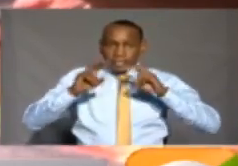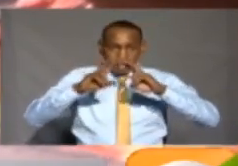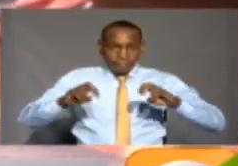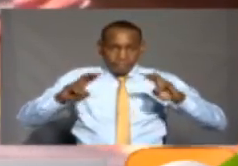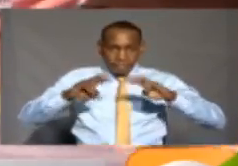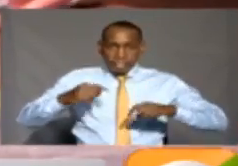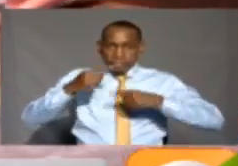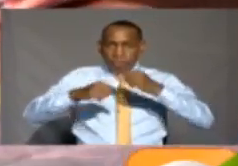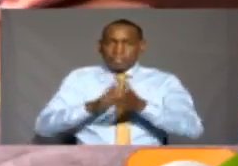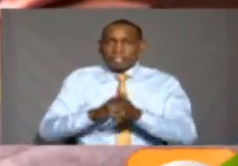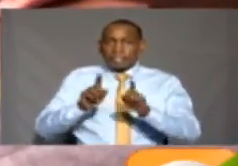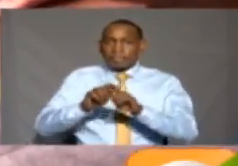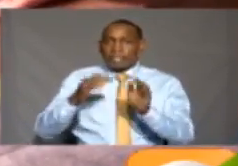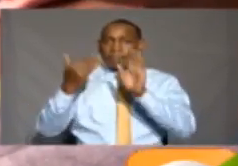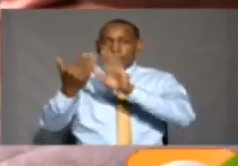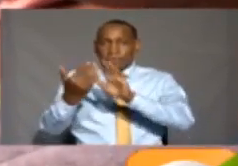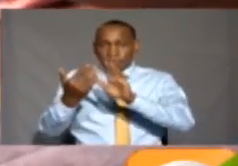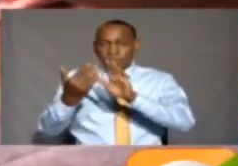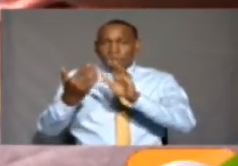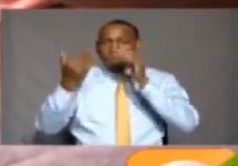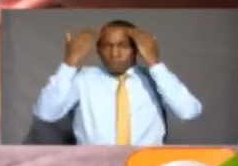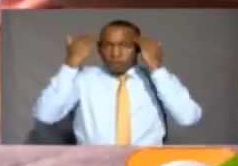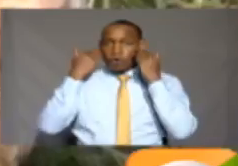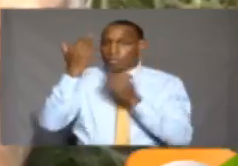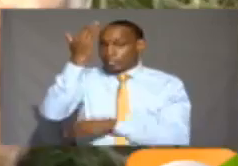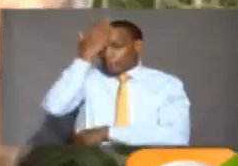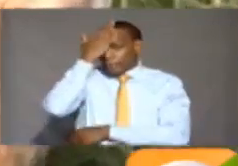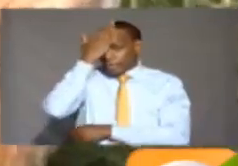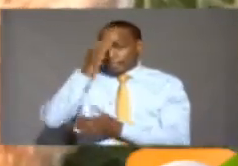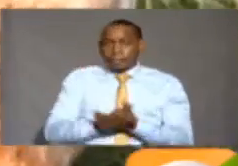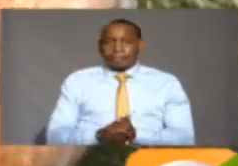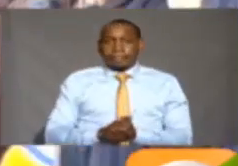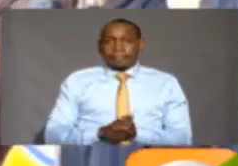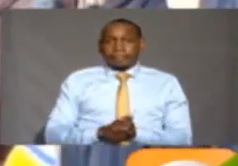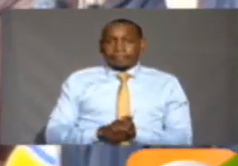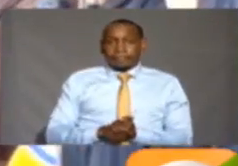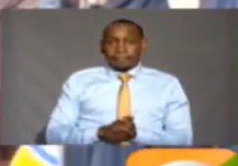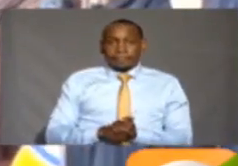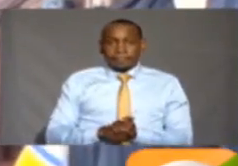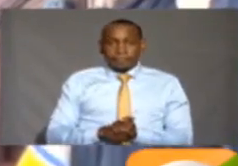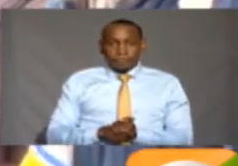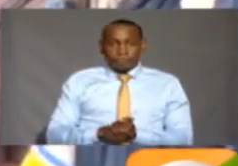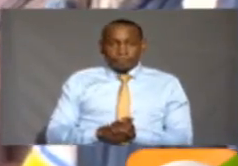investigations. He will be arraigned Monday. Miriam Nyambura, Citizen TV, Nakuru.